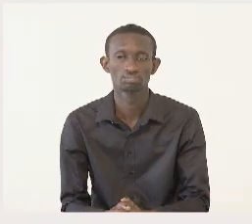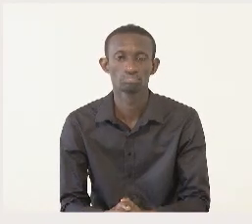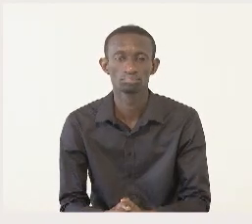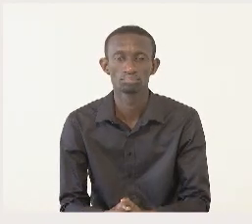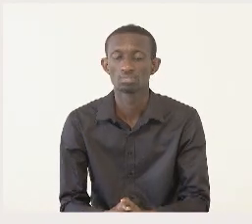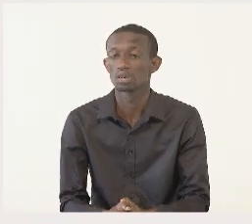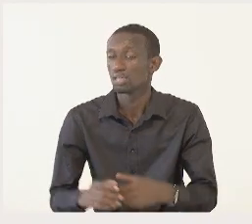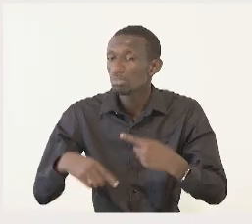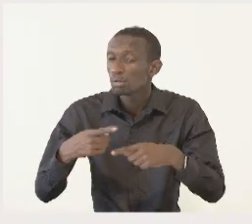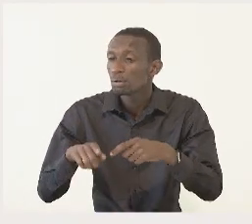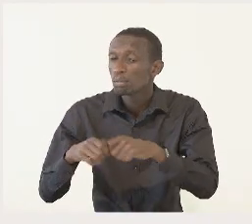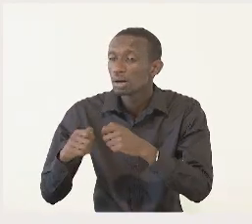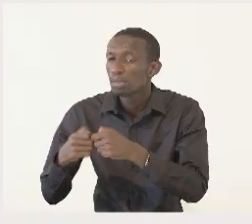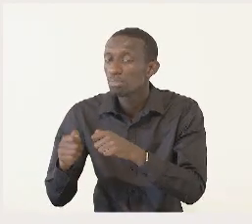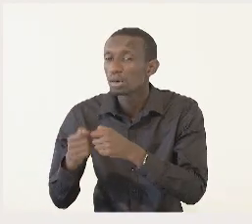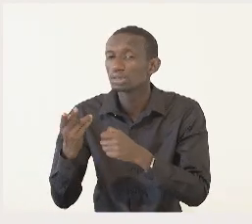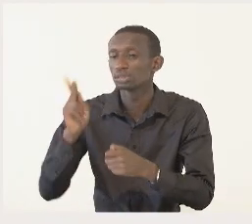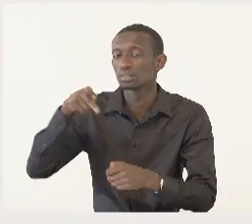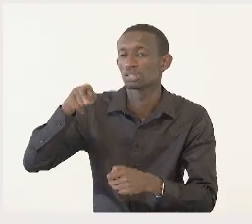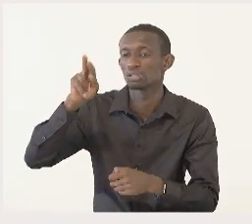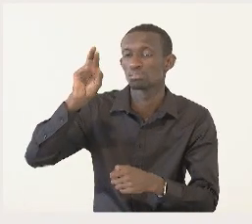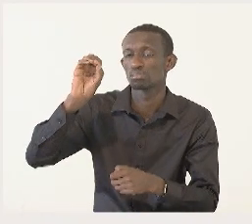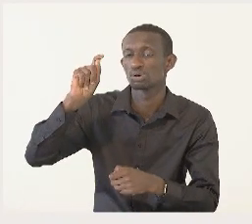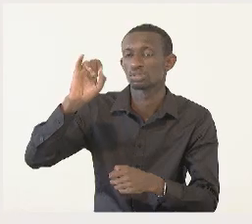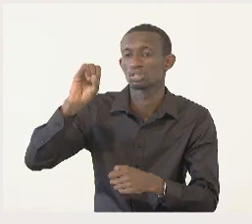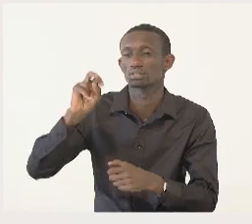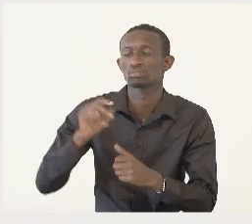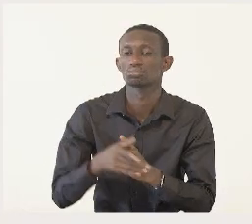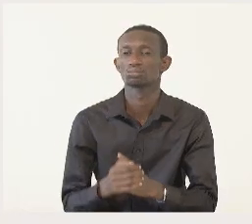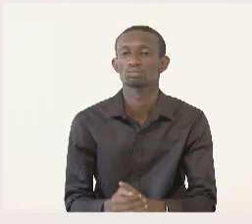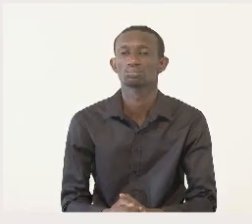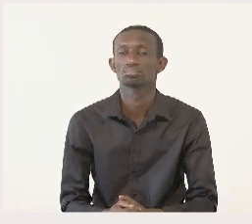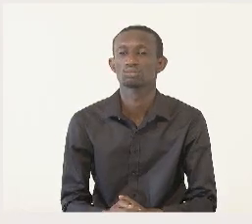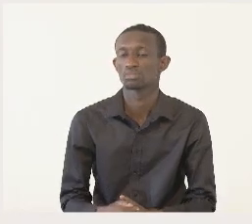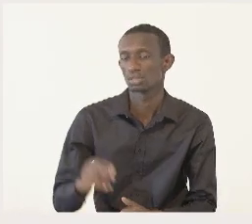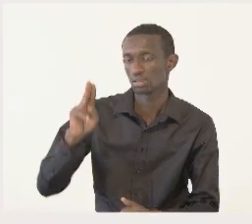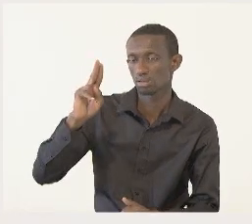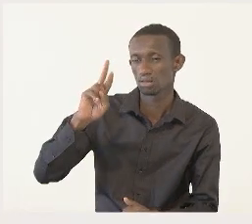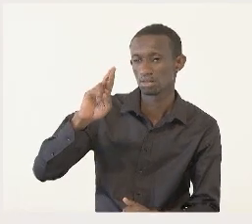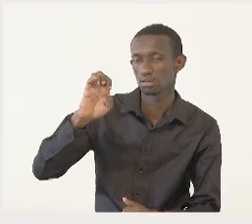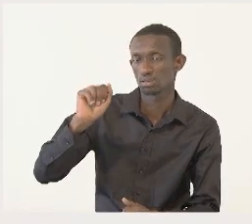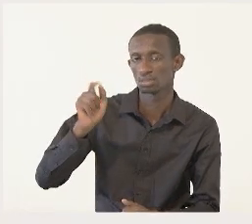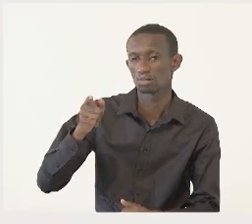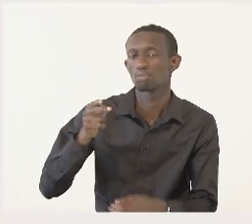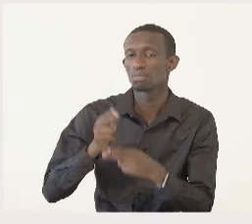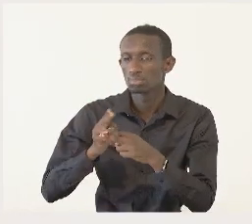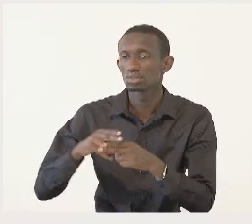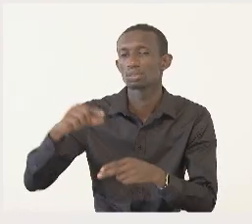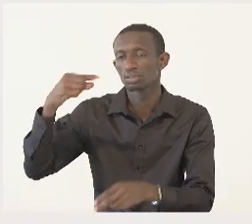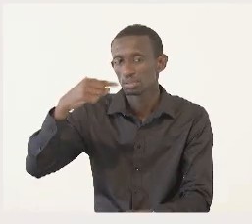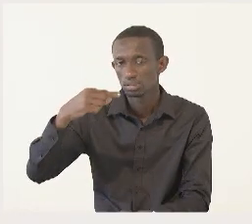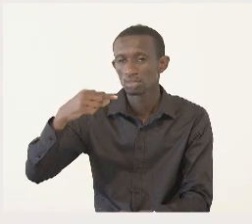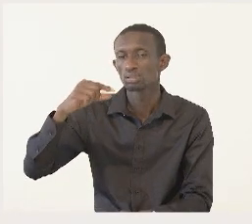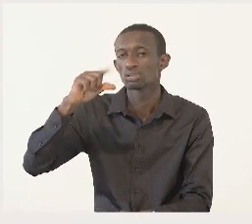of breaking down excessive proteins in the body is referred to as deamination. To urea and even to form what you call glycogen. And